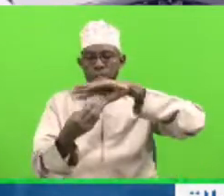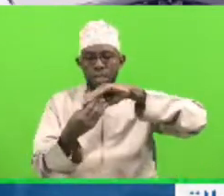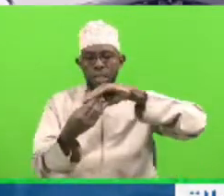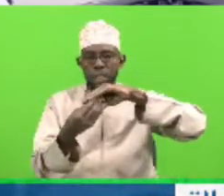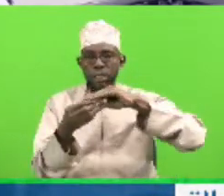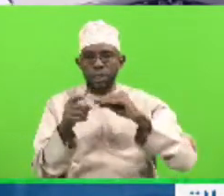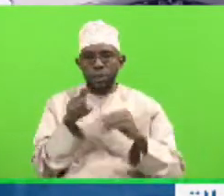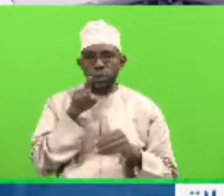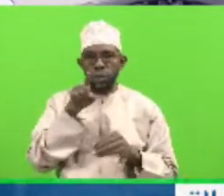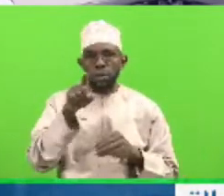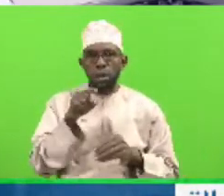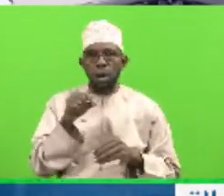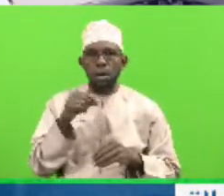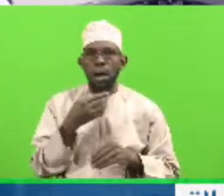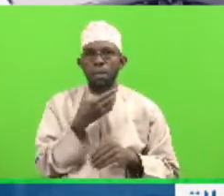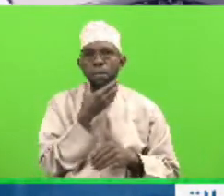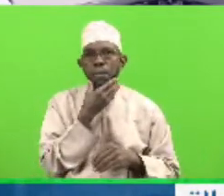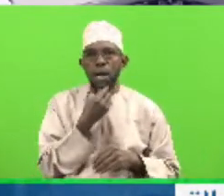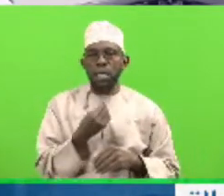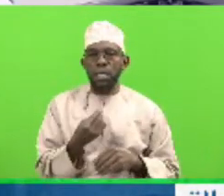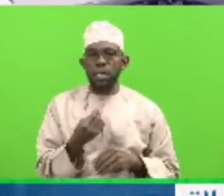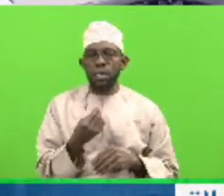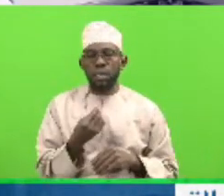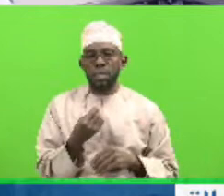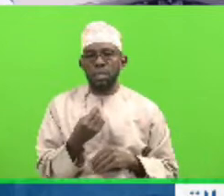khalaqnakum min zakarin.